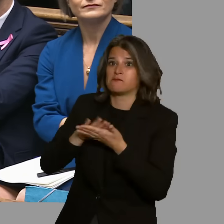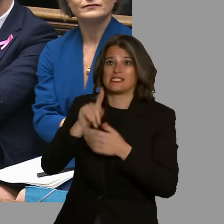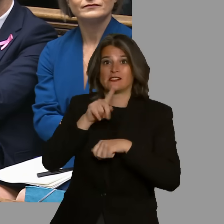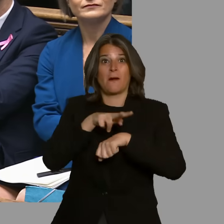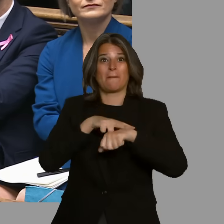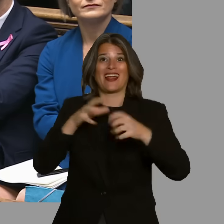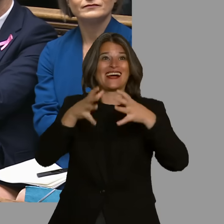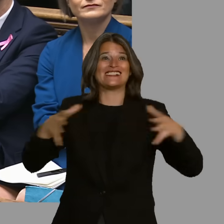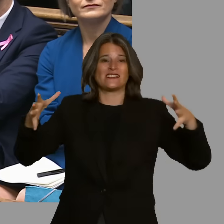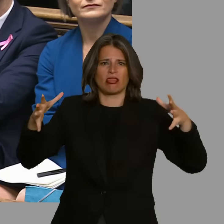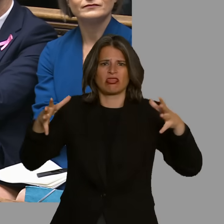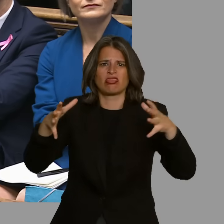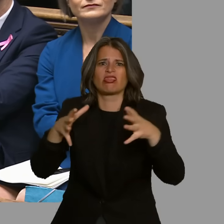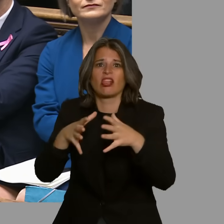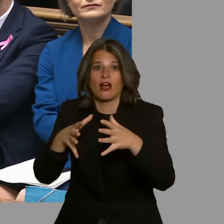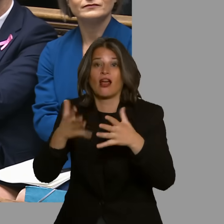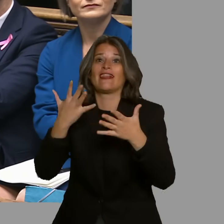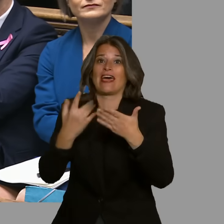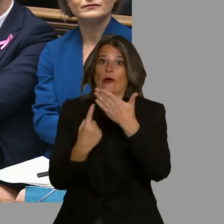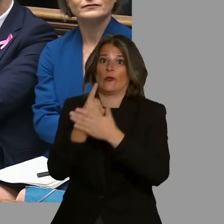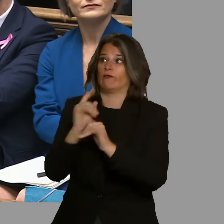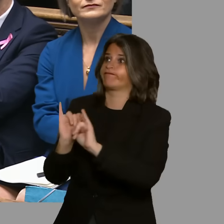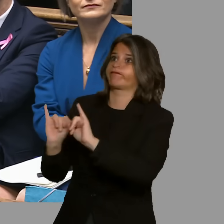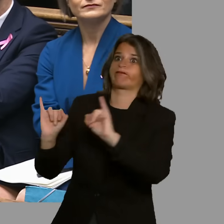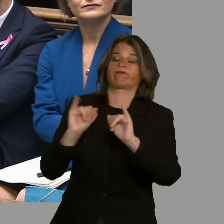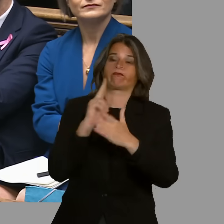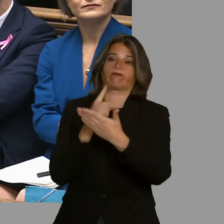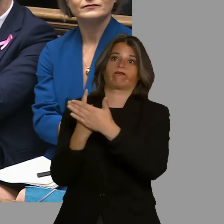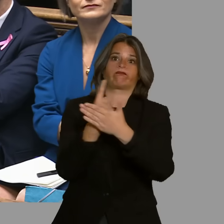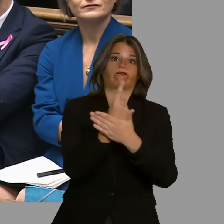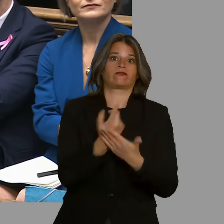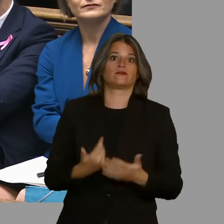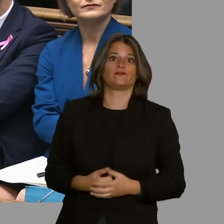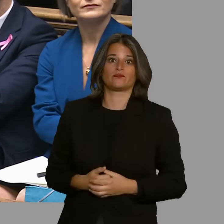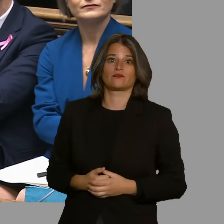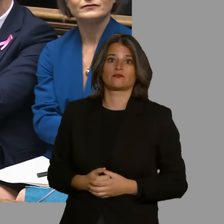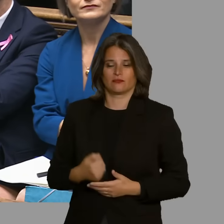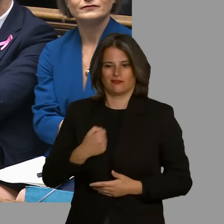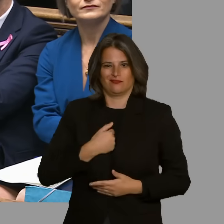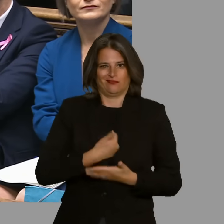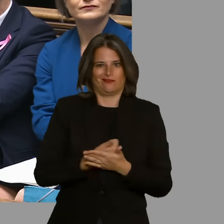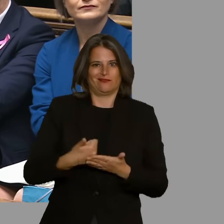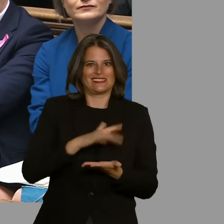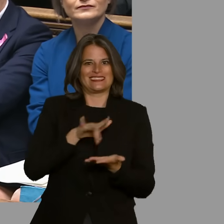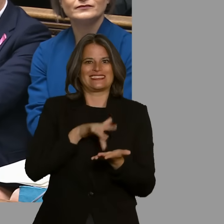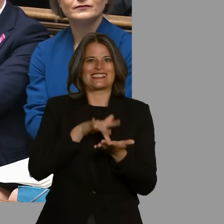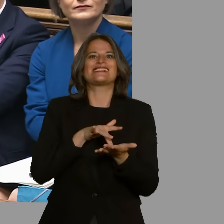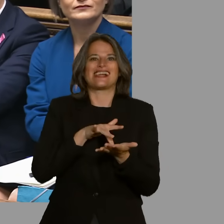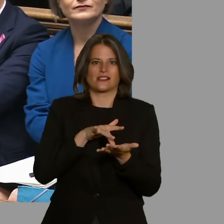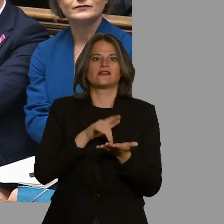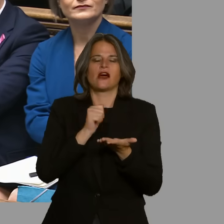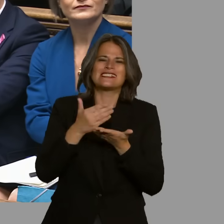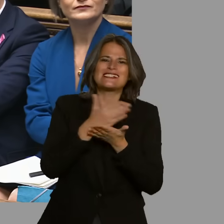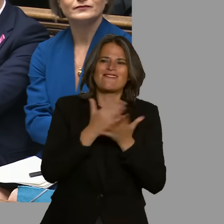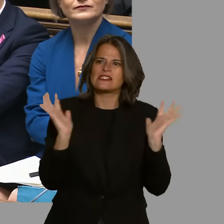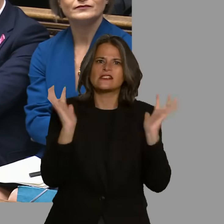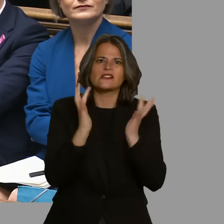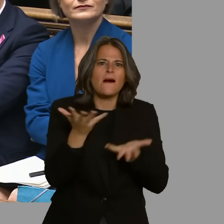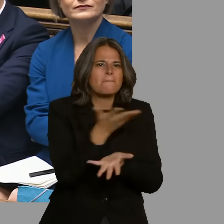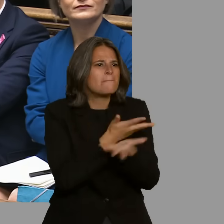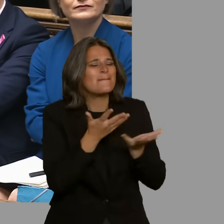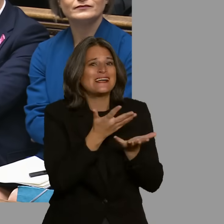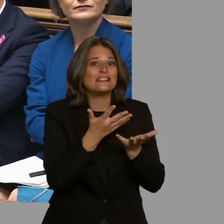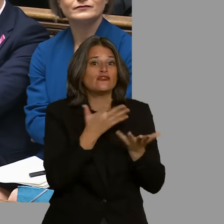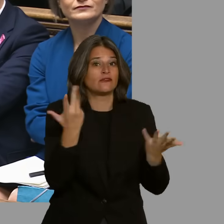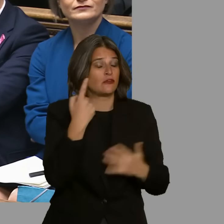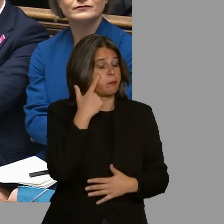page, we need action and not words. Can the Prime Minister update my constituents on what action this government is taking